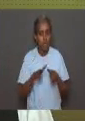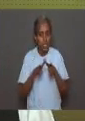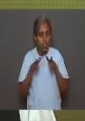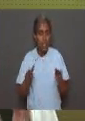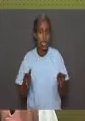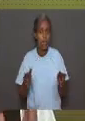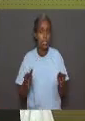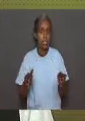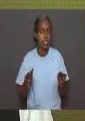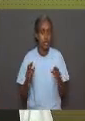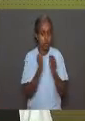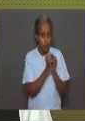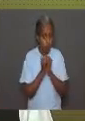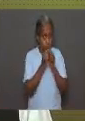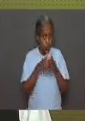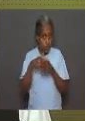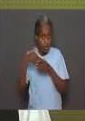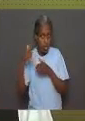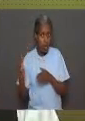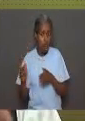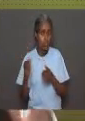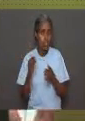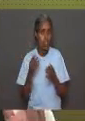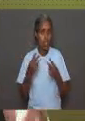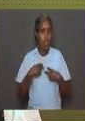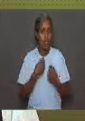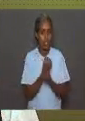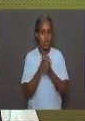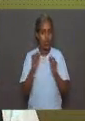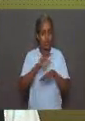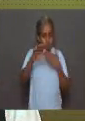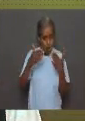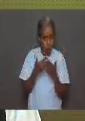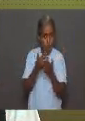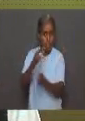variables without having to solve the whole system.